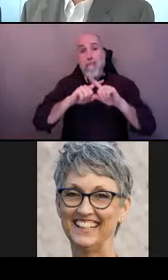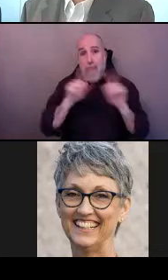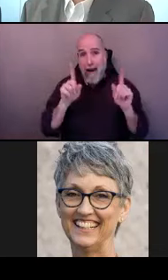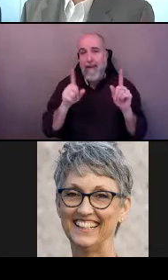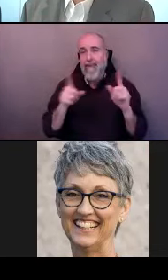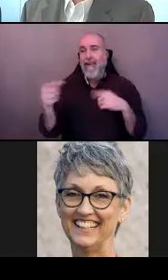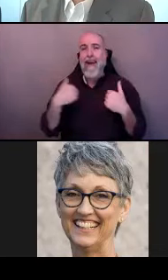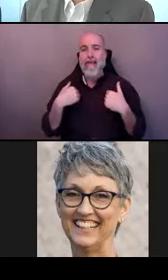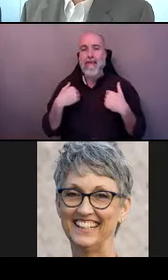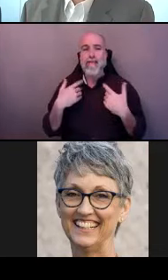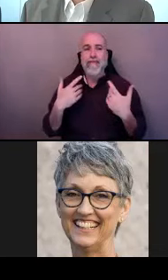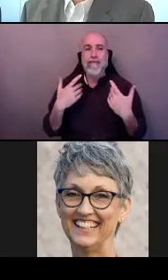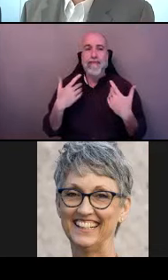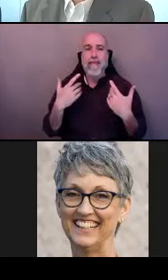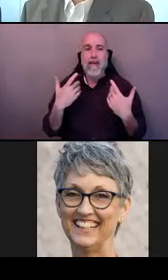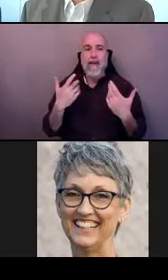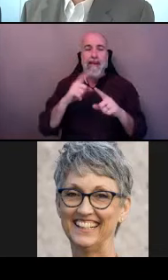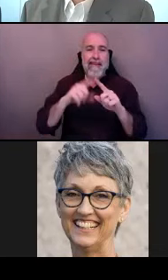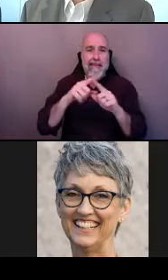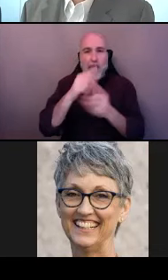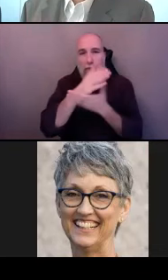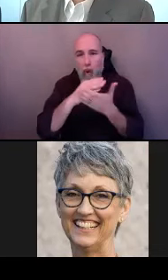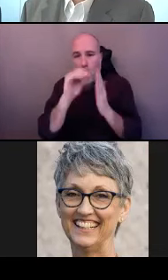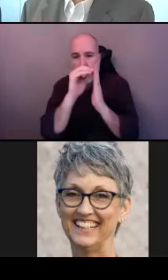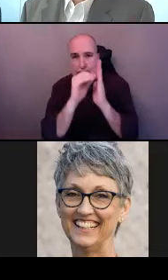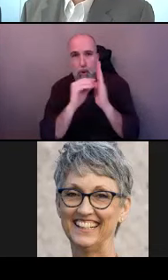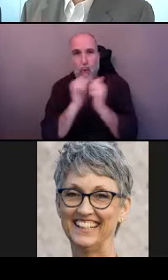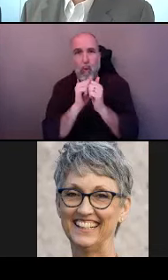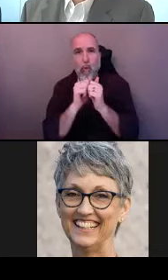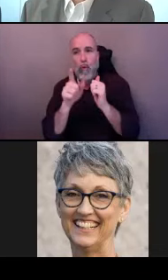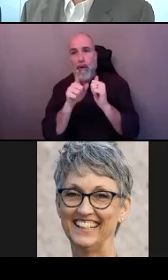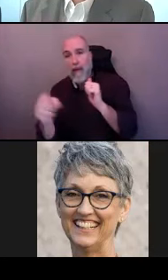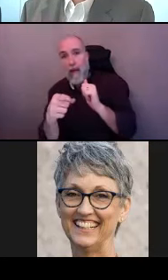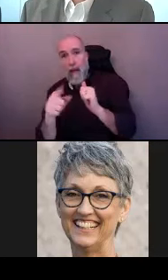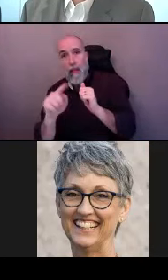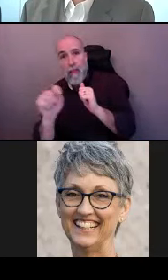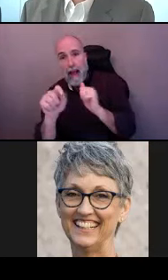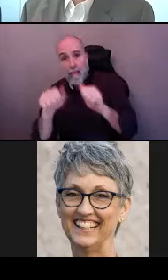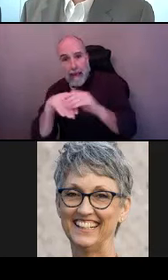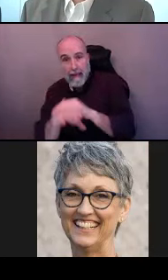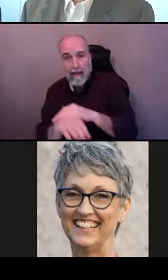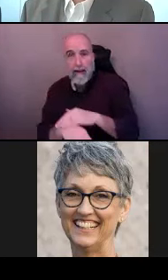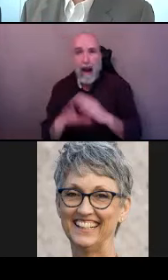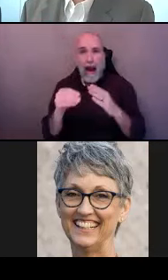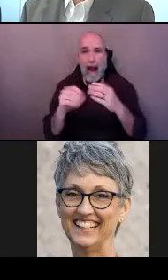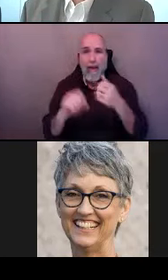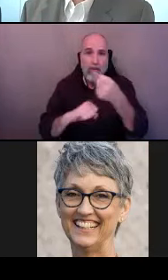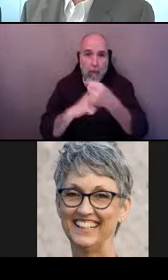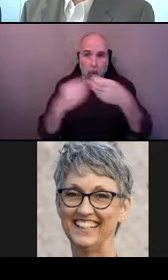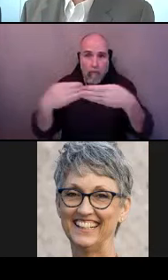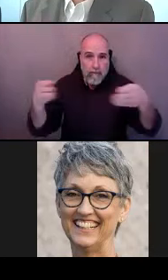has the parts and pieces called out in regards to the visitable bathroom and the blocking, the door